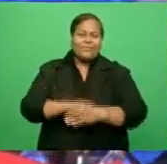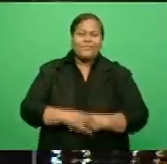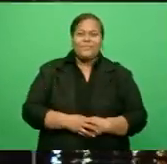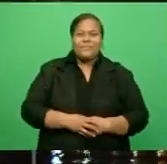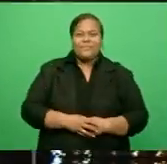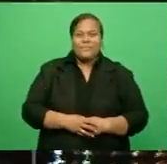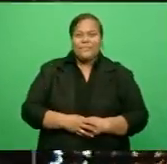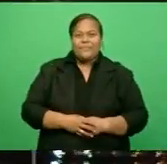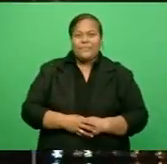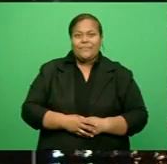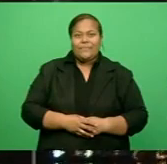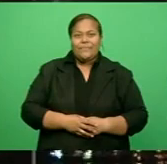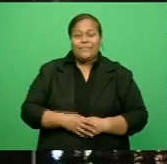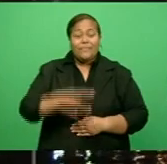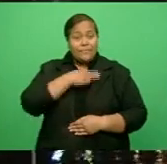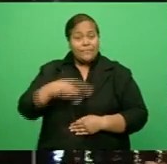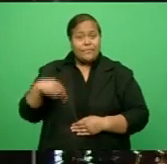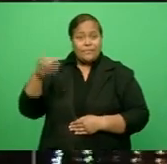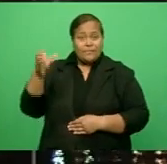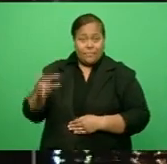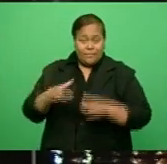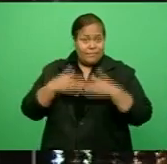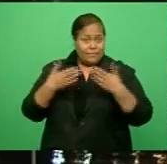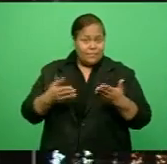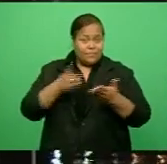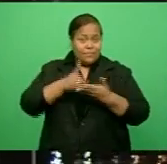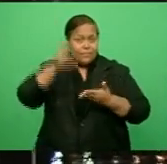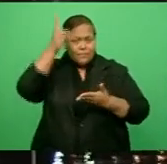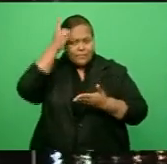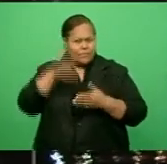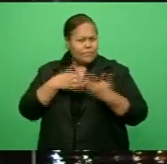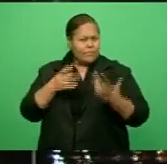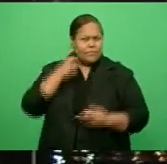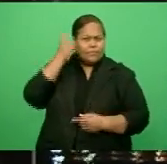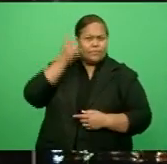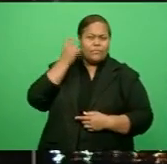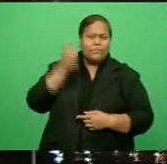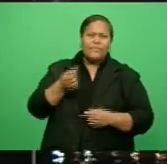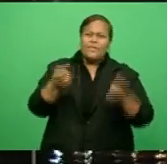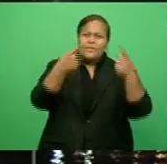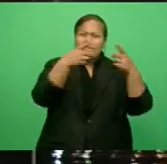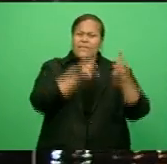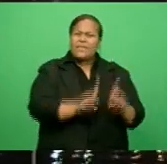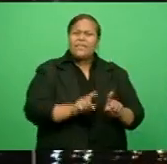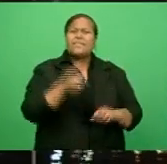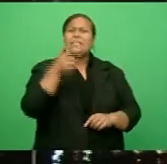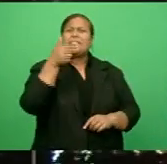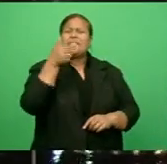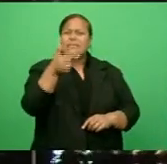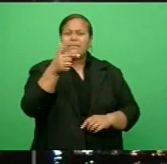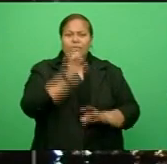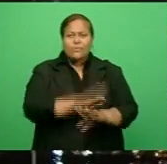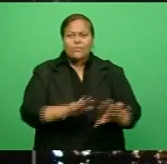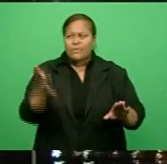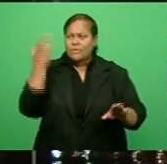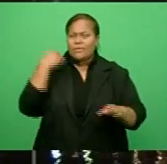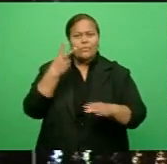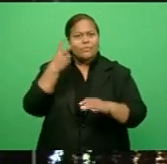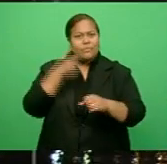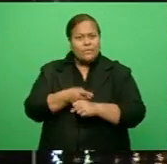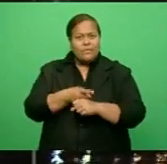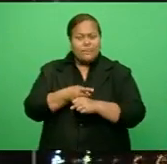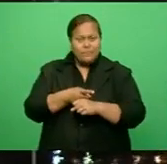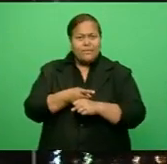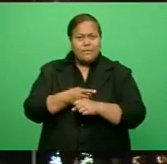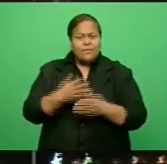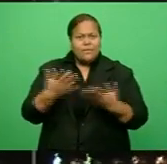News. The Minister for Education has raised concerns over the death of 7 children in the past 2 weeks. While officiating at the